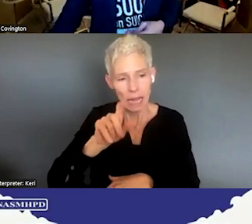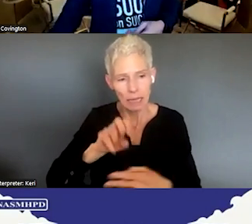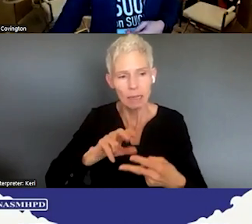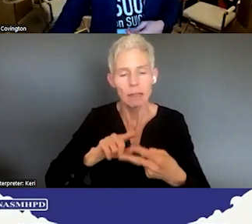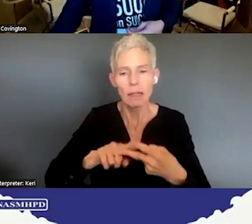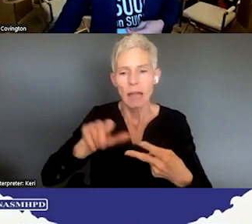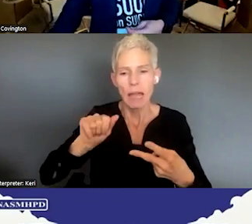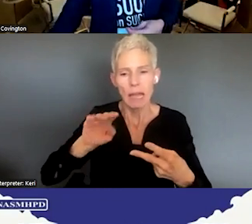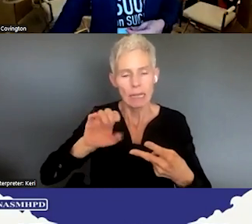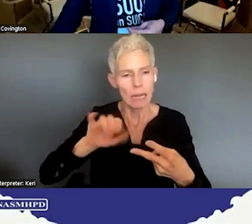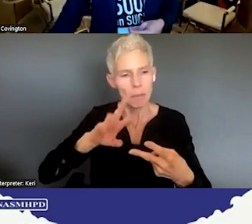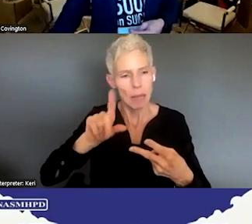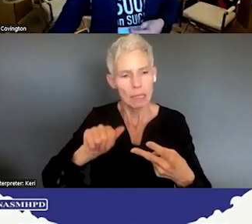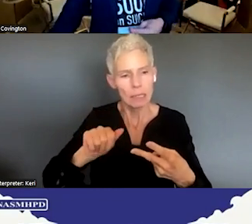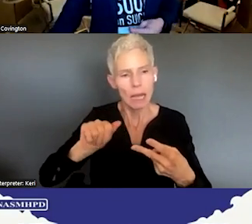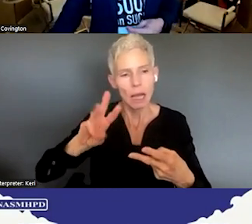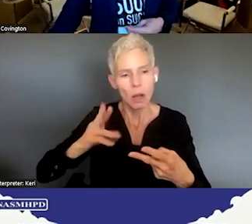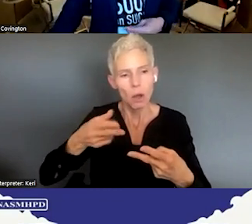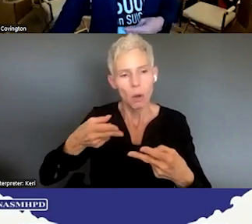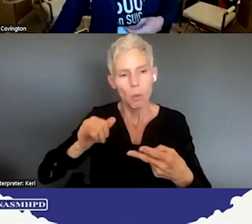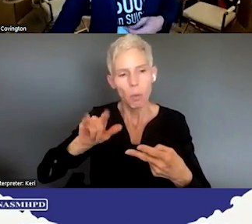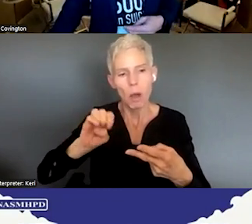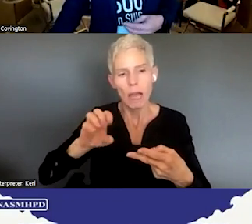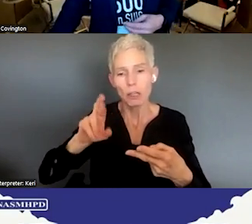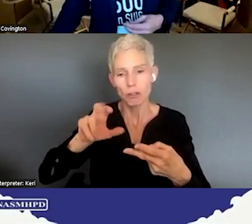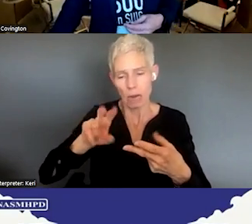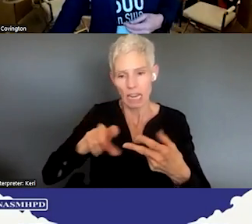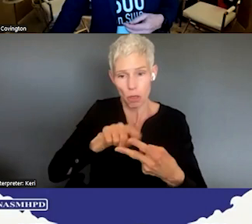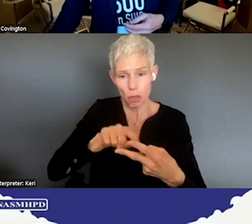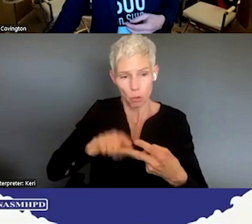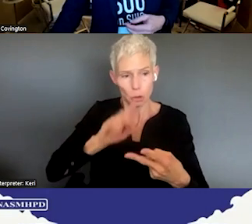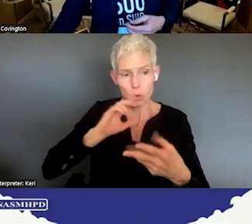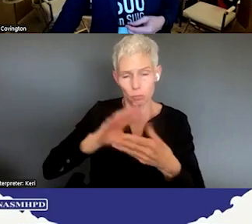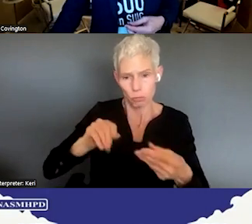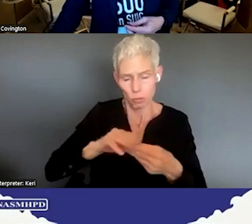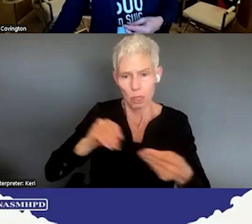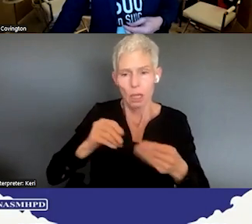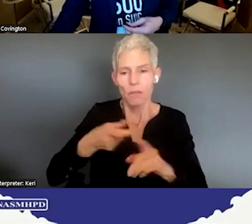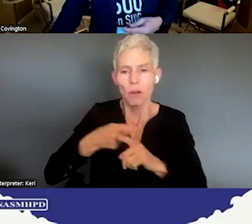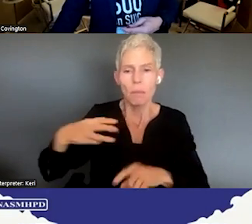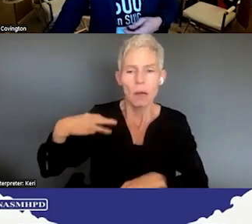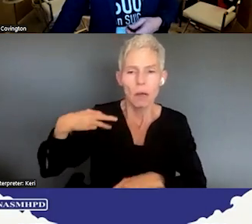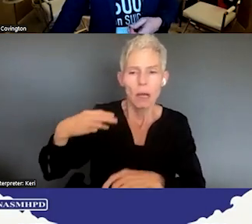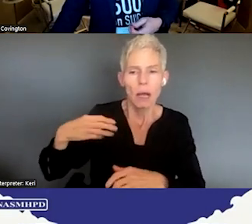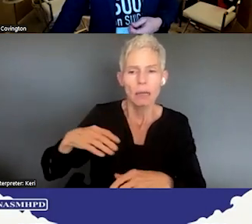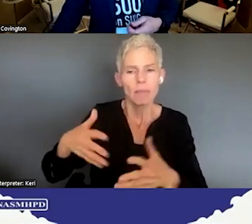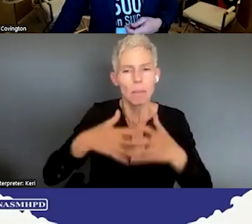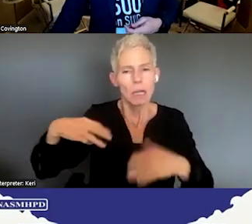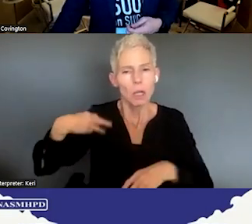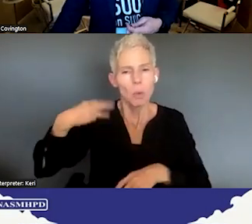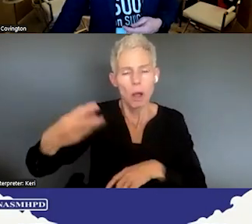the Volunteers of America Western Washington Contact Center, and they're going to